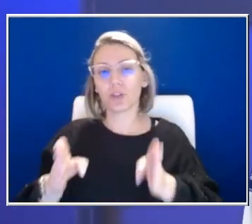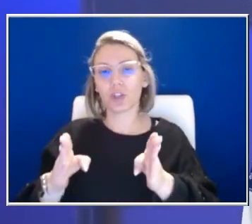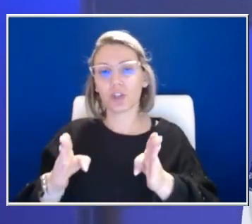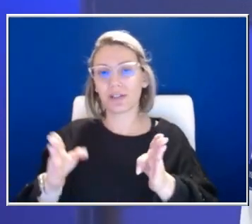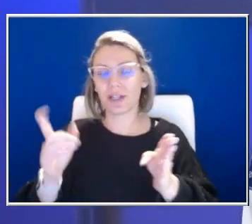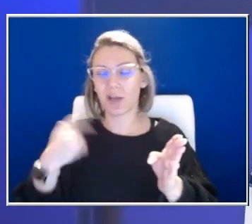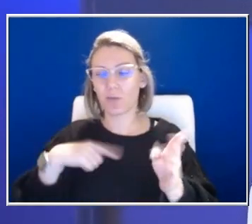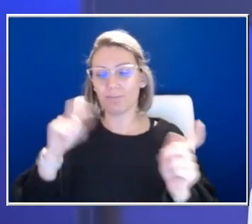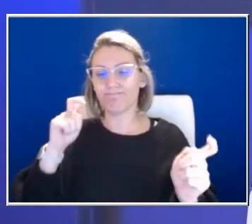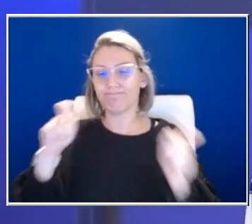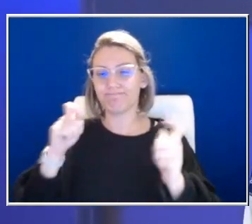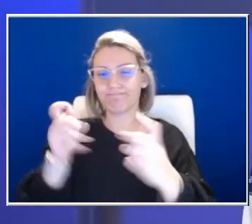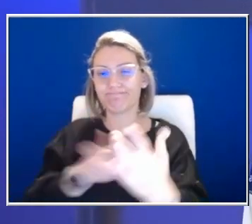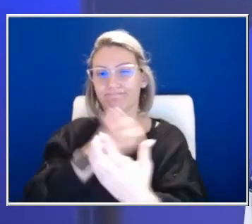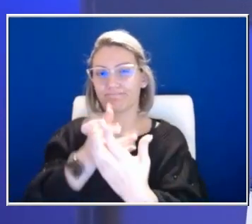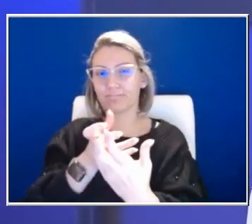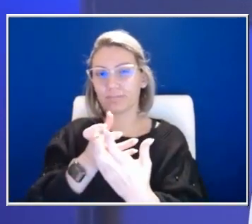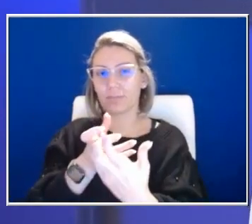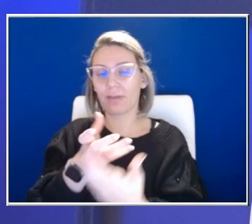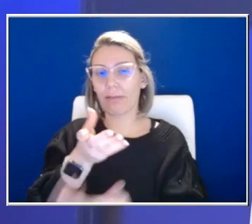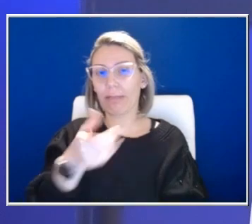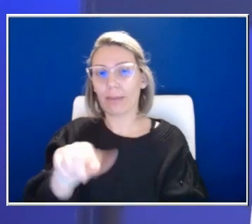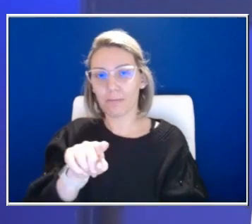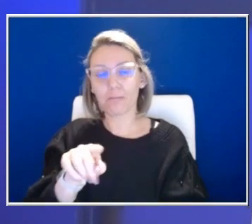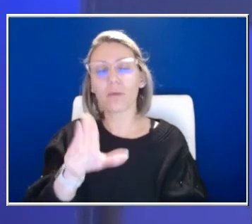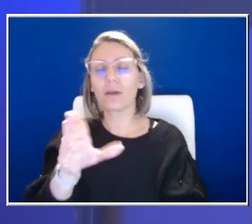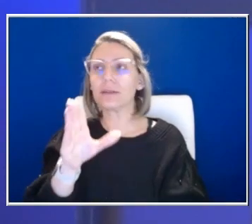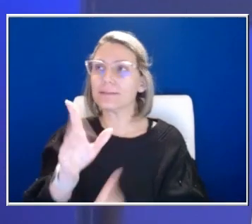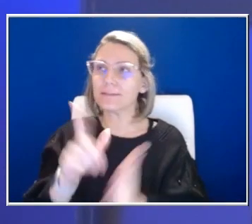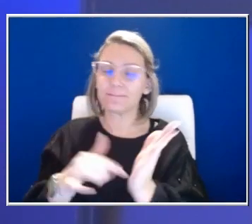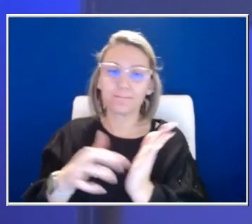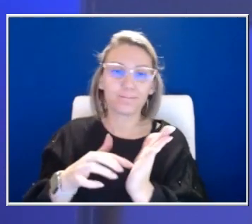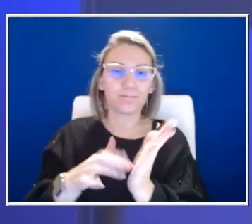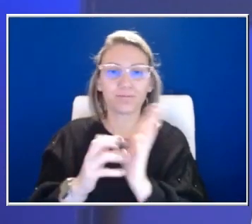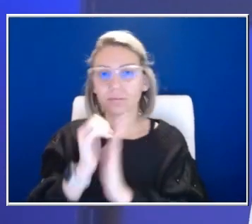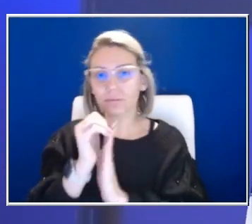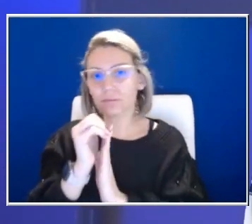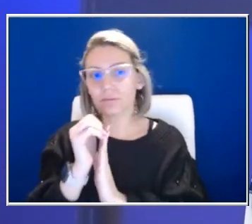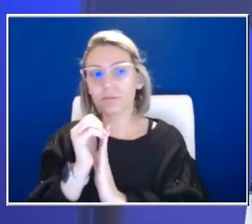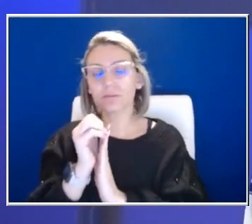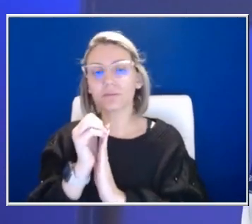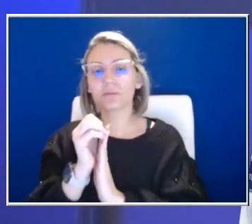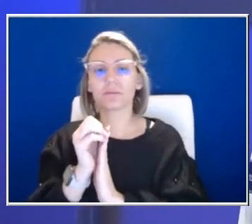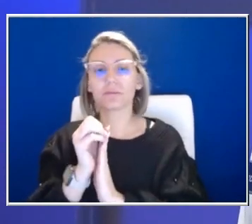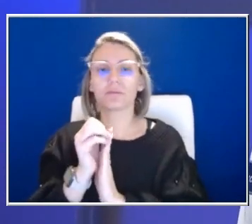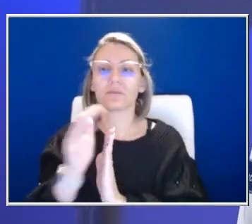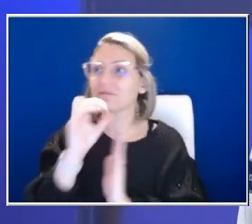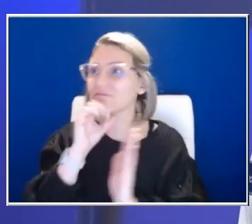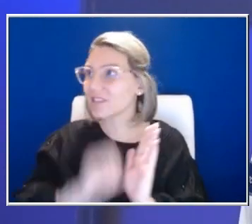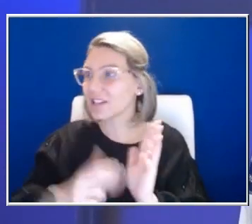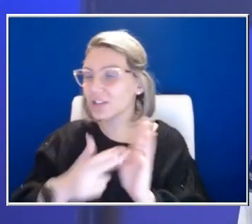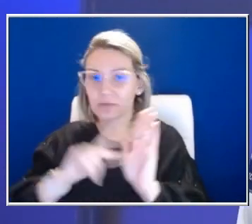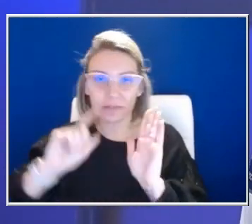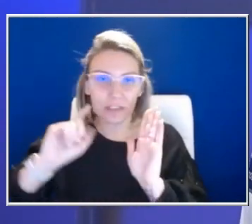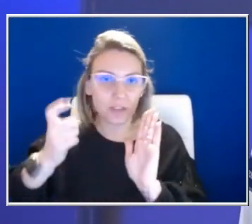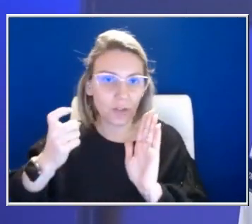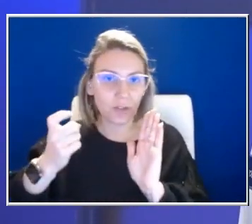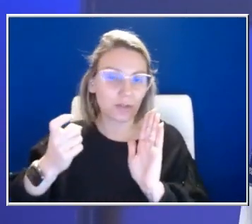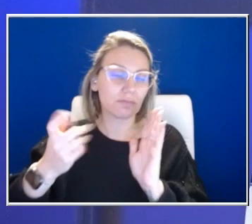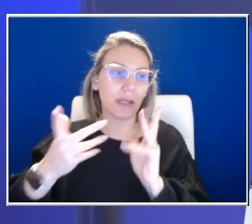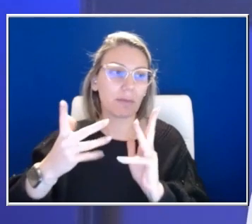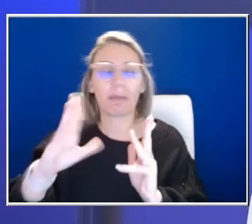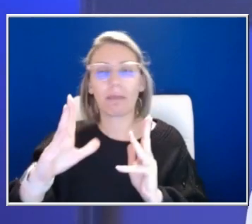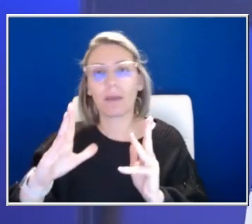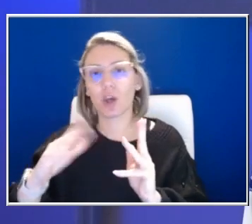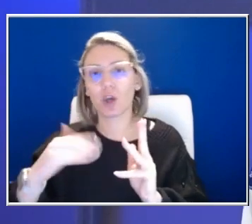them. Sometimes it's their cancer, sometimes it is their age at diagnosis, sometimes it's their breast density. All of that needs to be